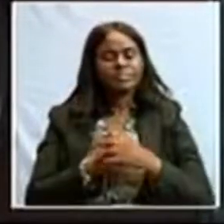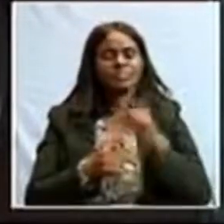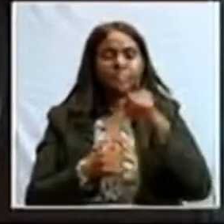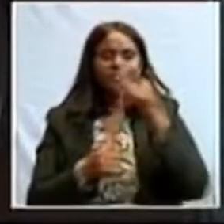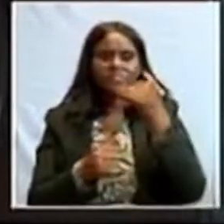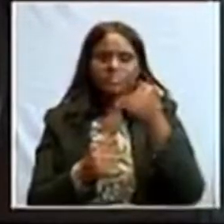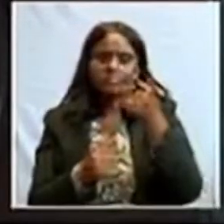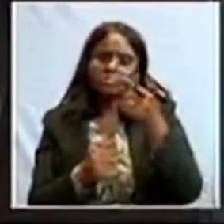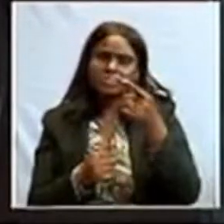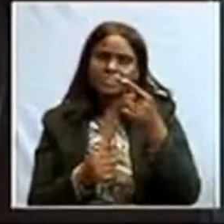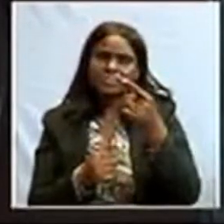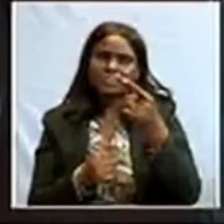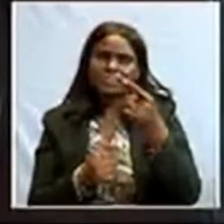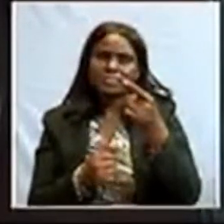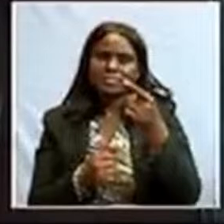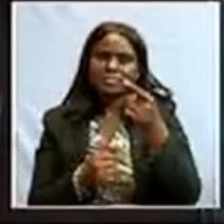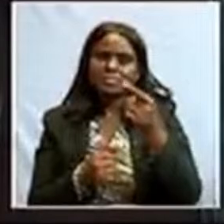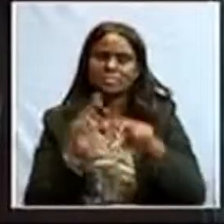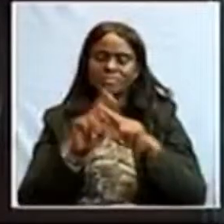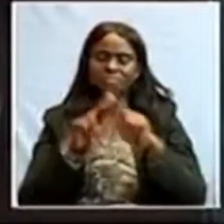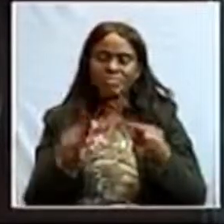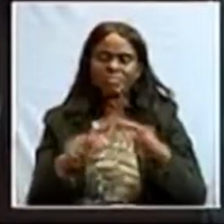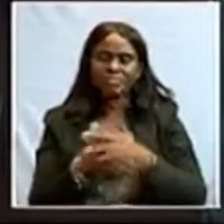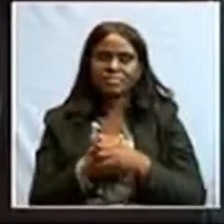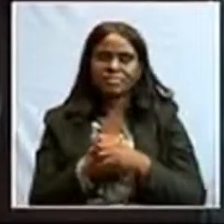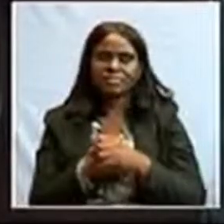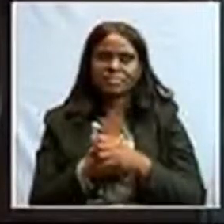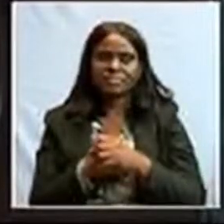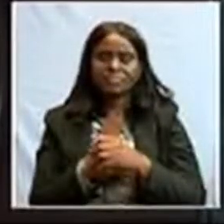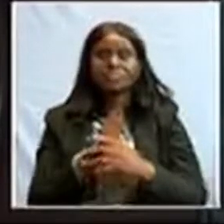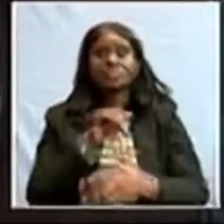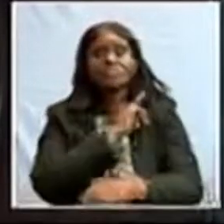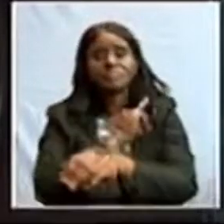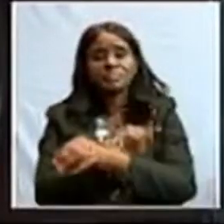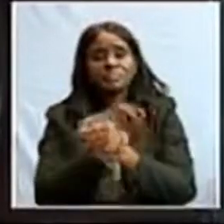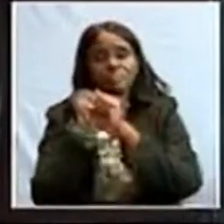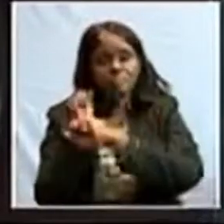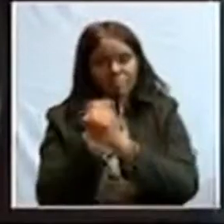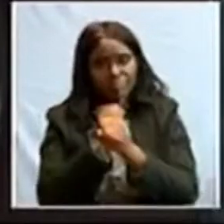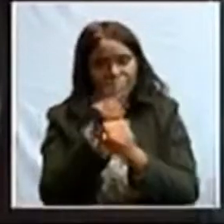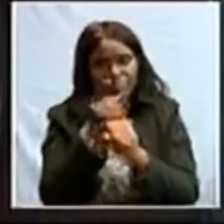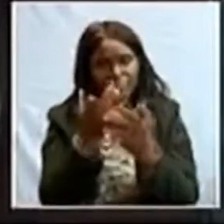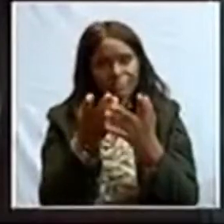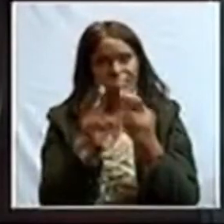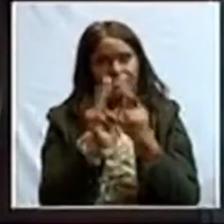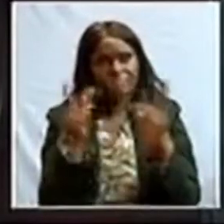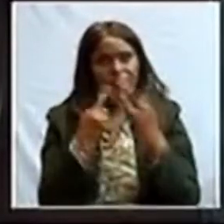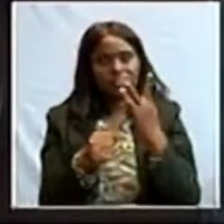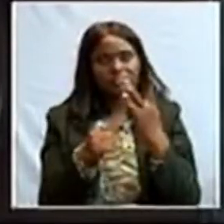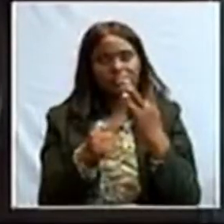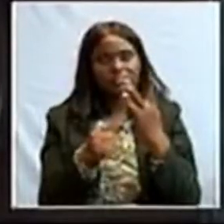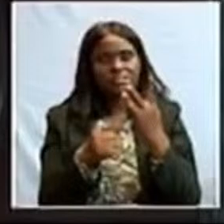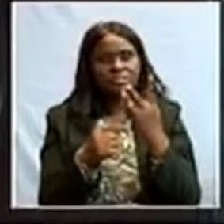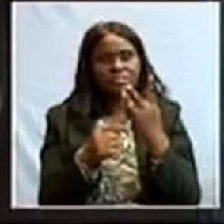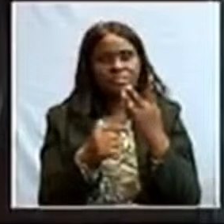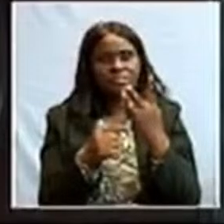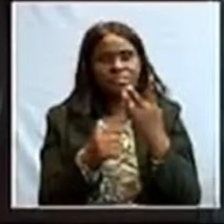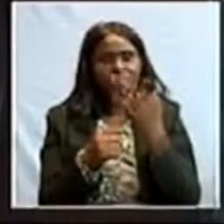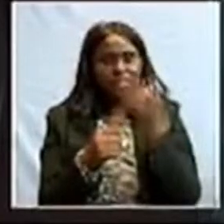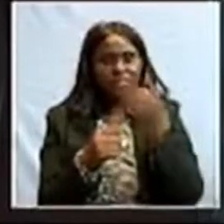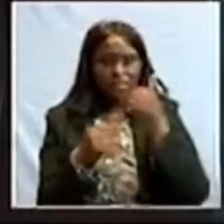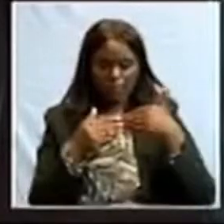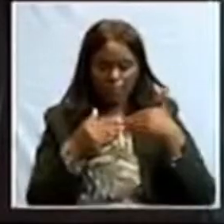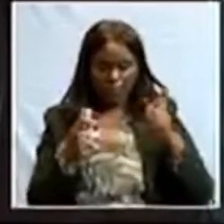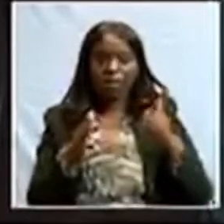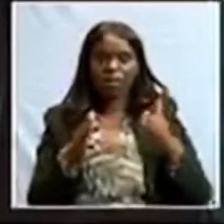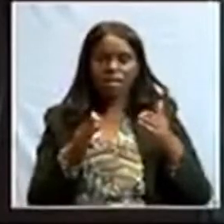are, I think, Chair, compared you with protection. So just be open. What